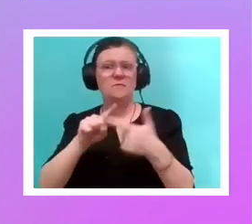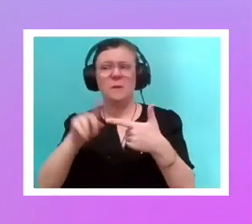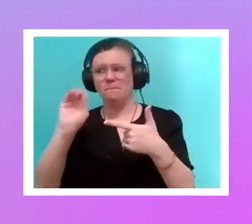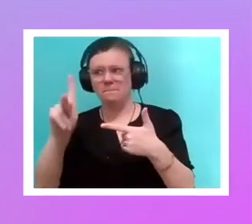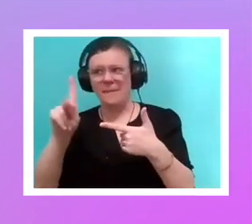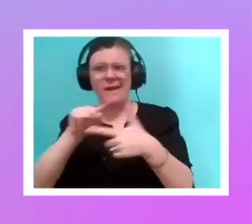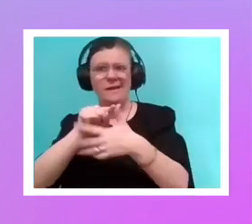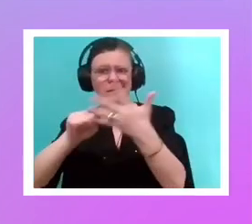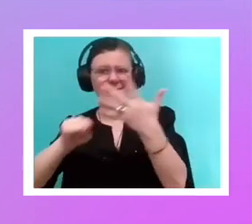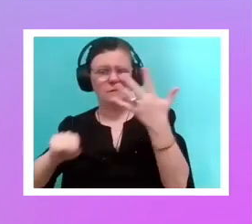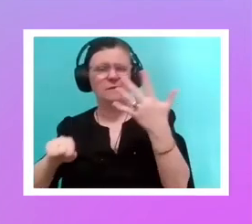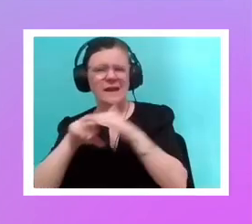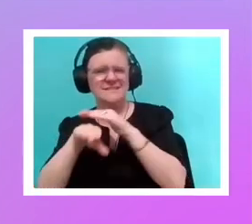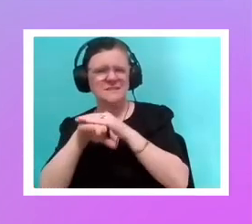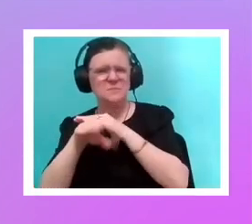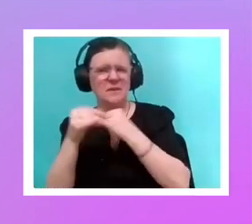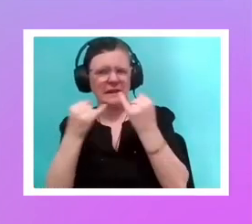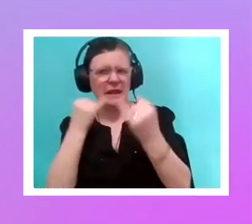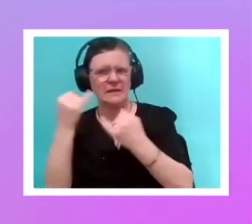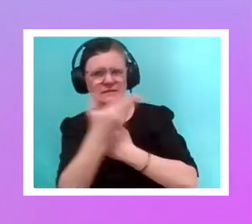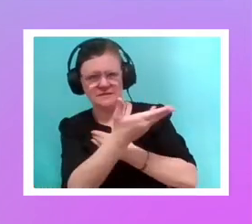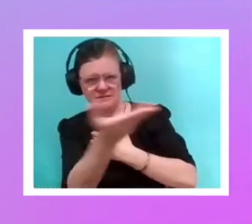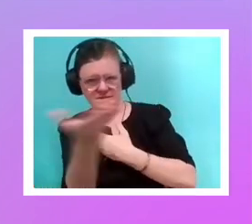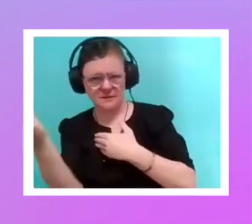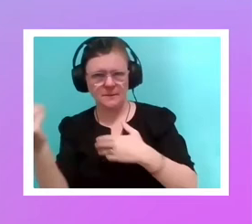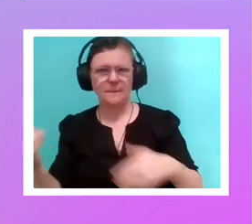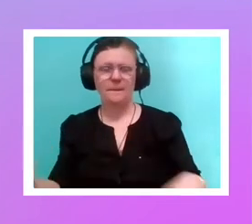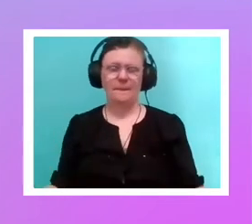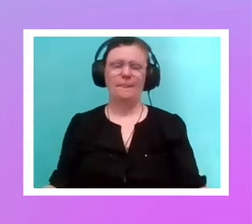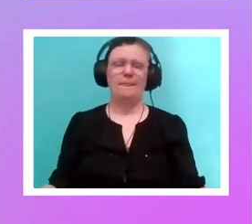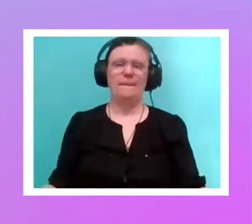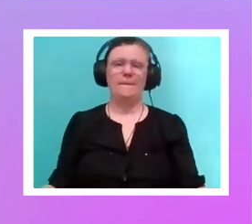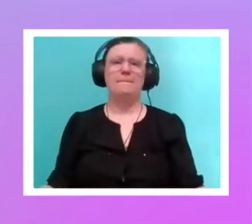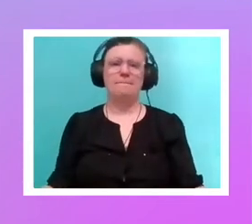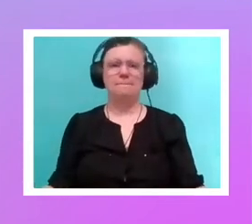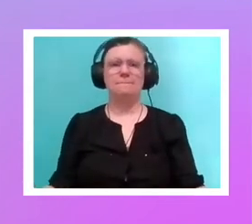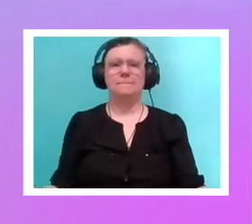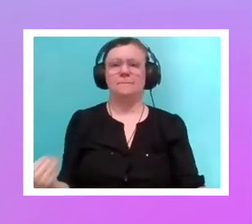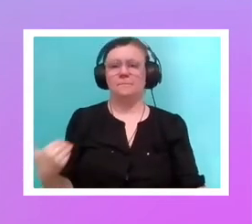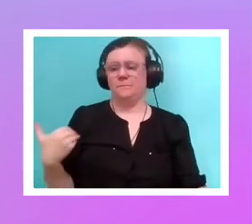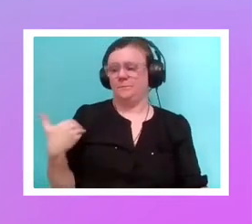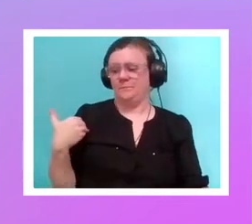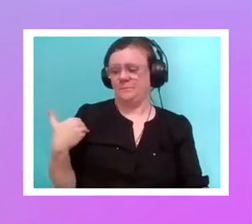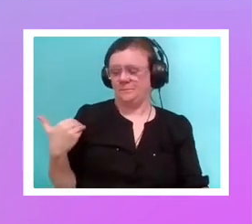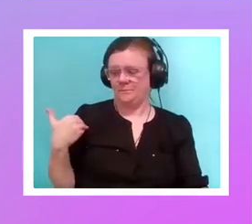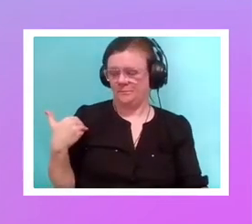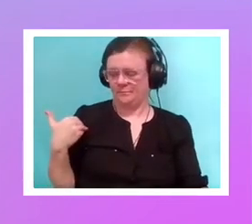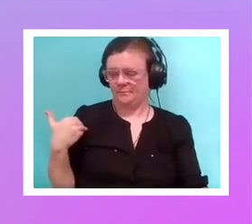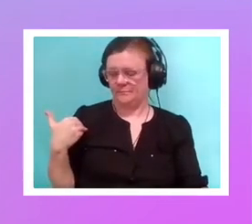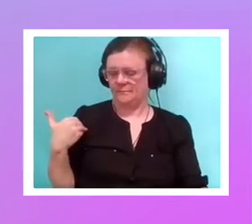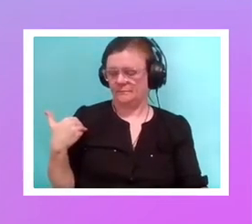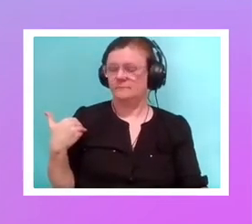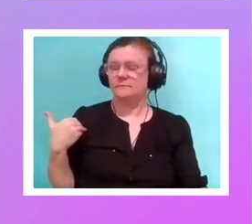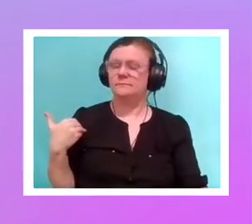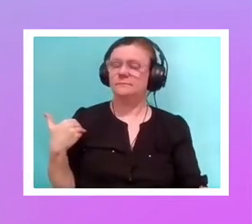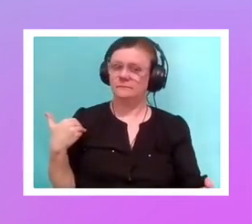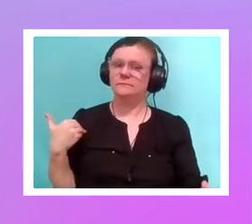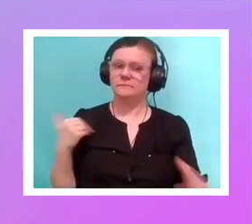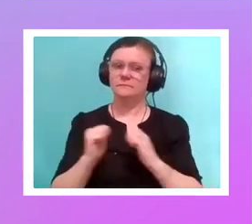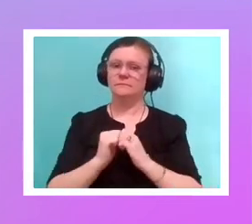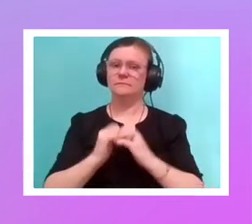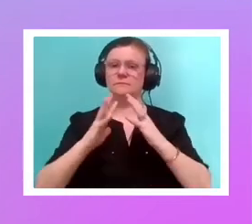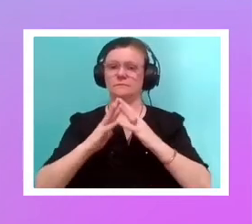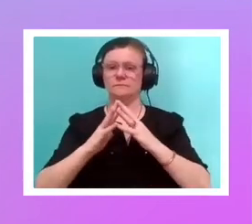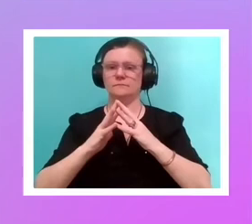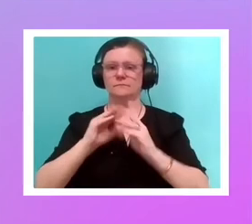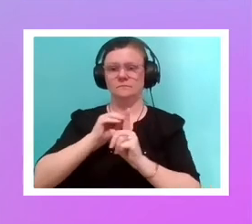work in the accessibility sphere. We've recently started running introductory